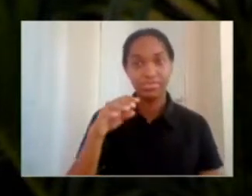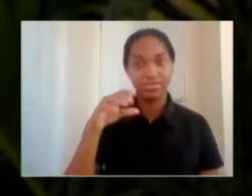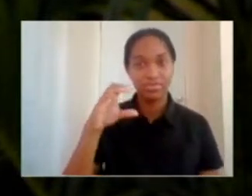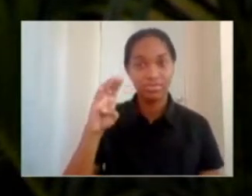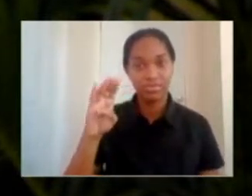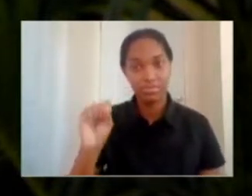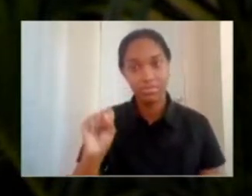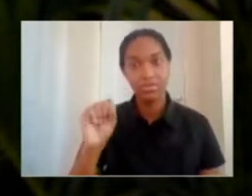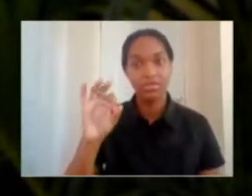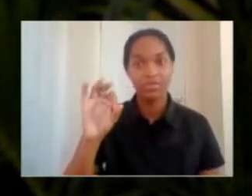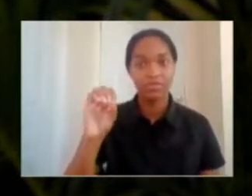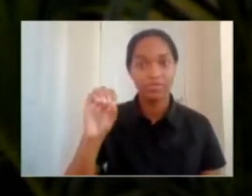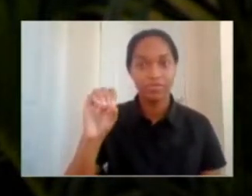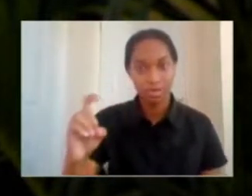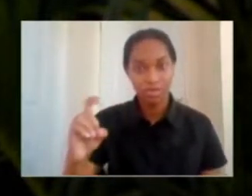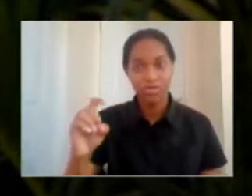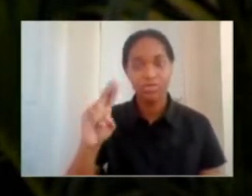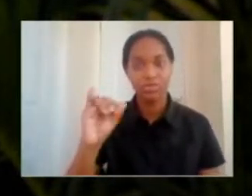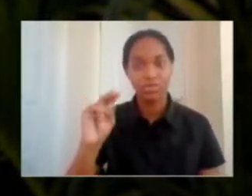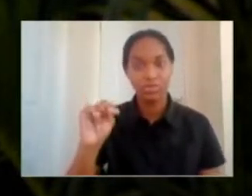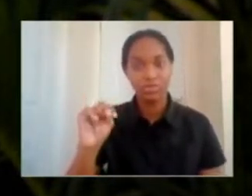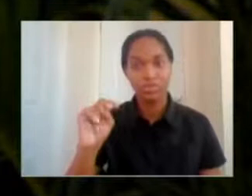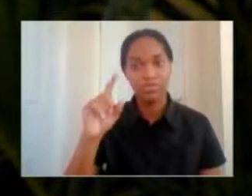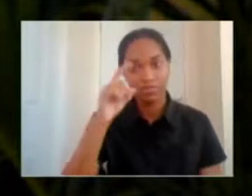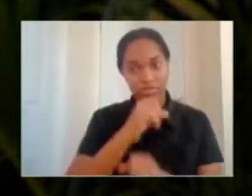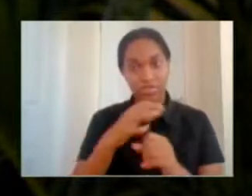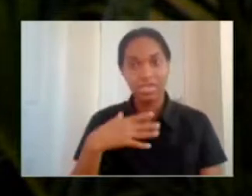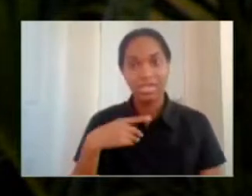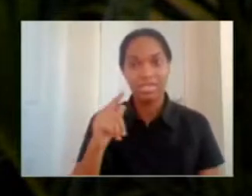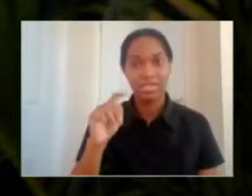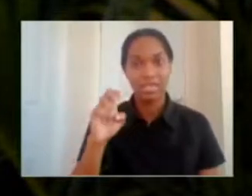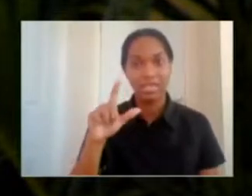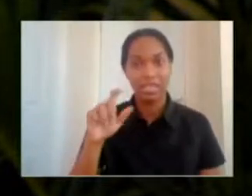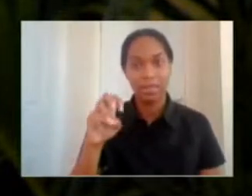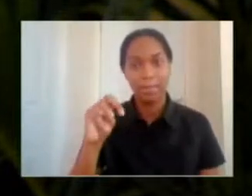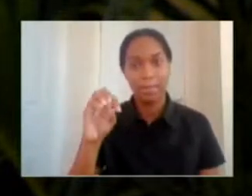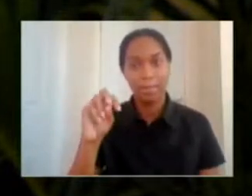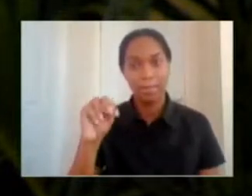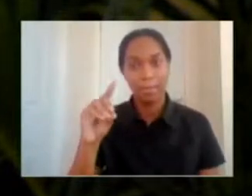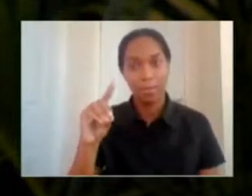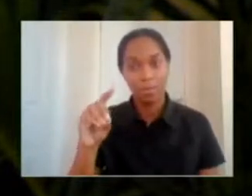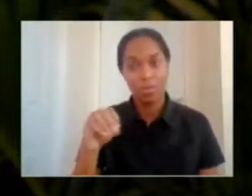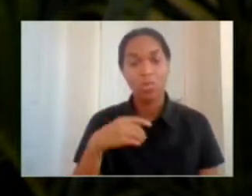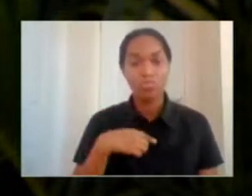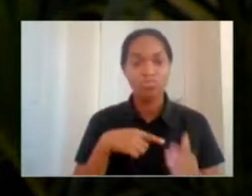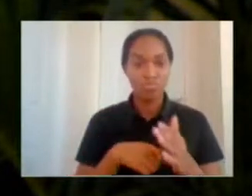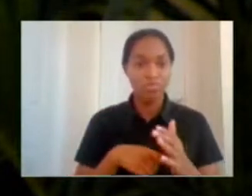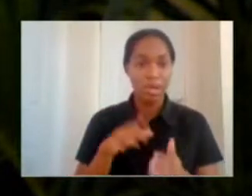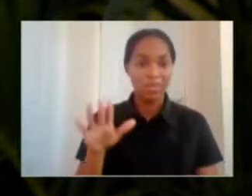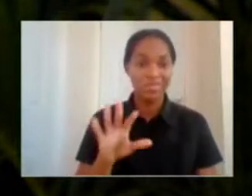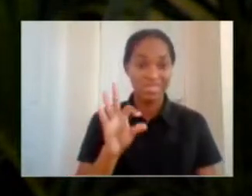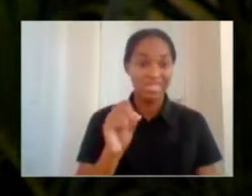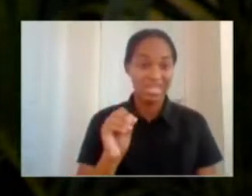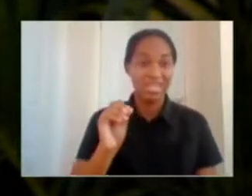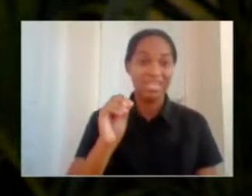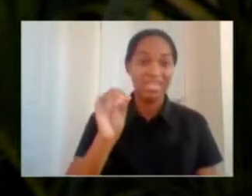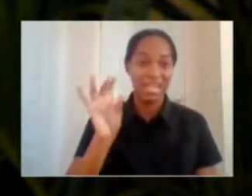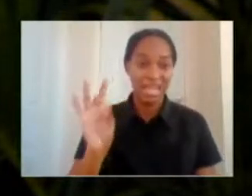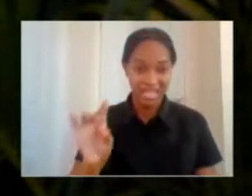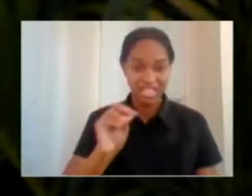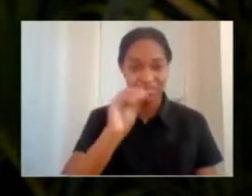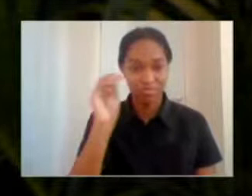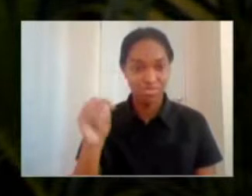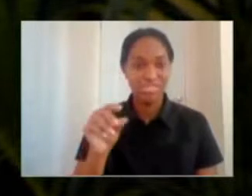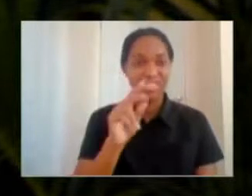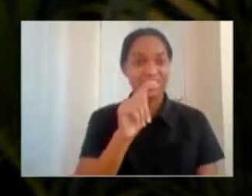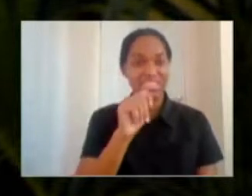Fox, Univision, and Telemundo. So we represent about 98% of the TV